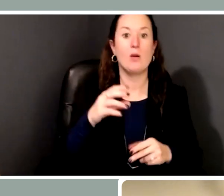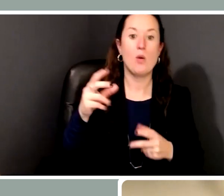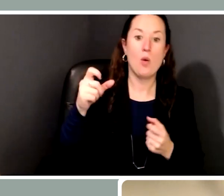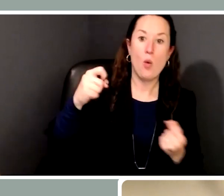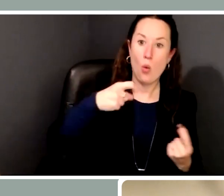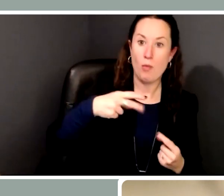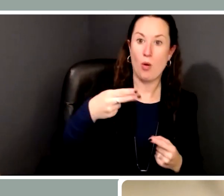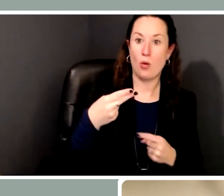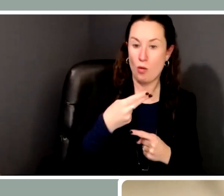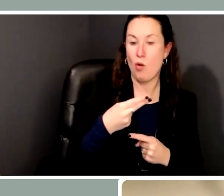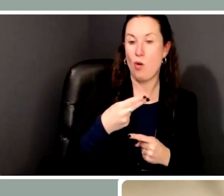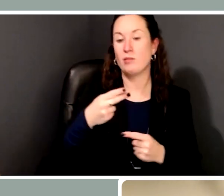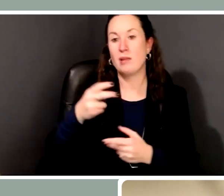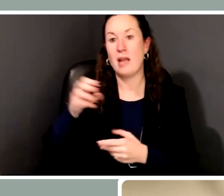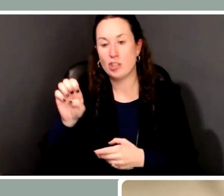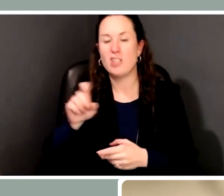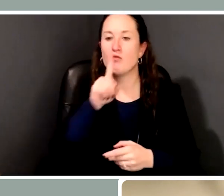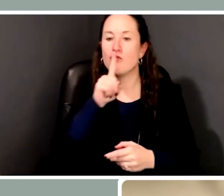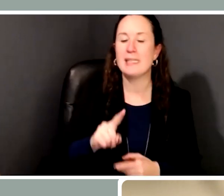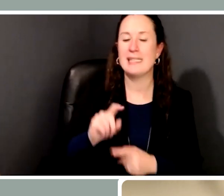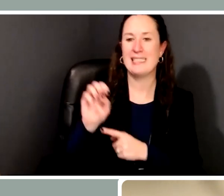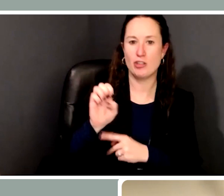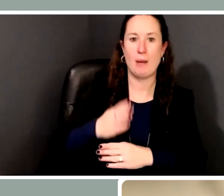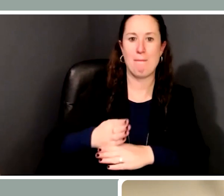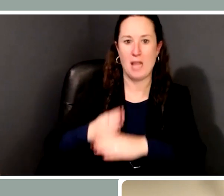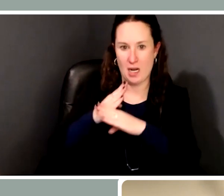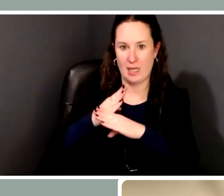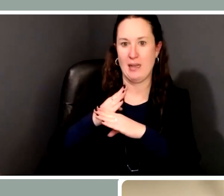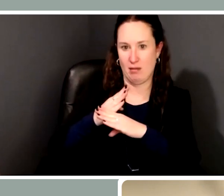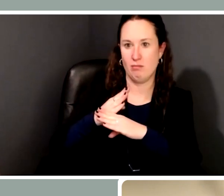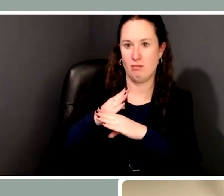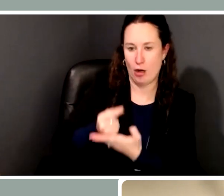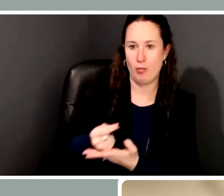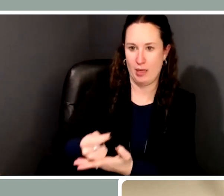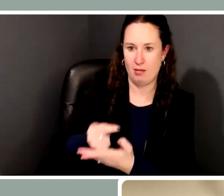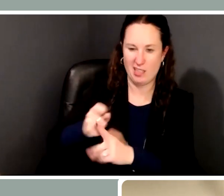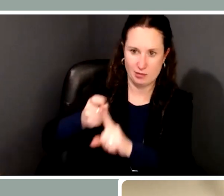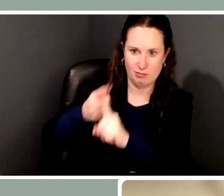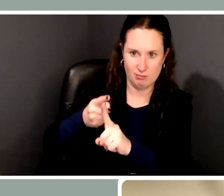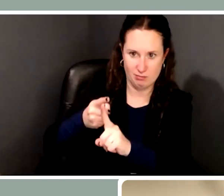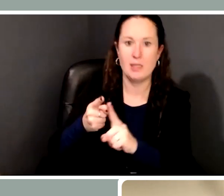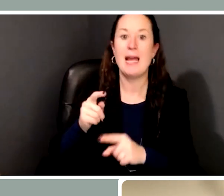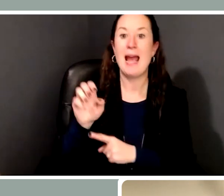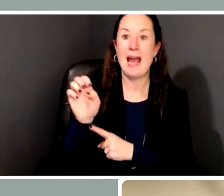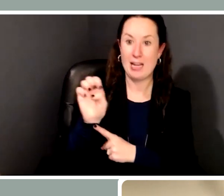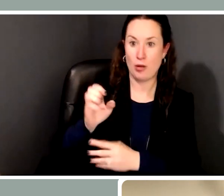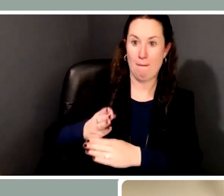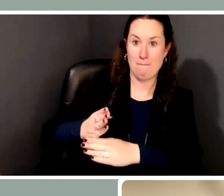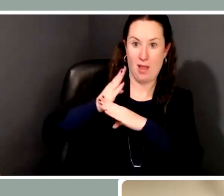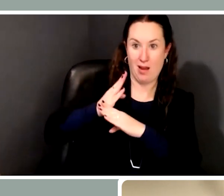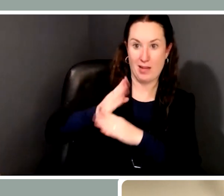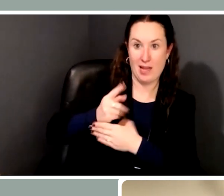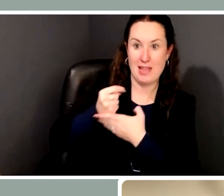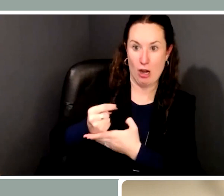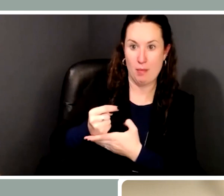estrogen blocking therapy, but it's a hard thing to say. So estrogen blocking therapy tends to be better tolerated than